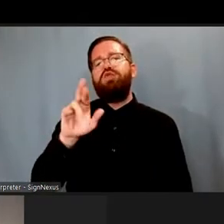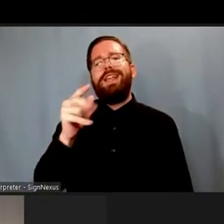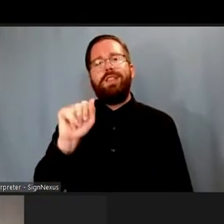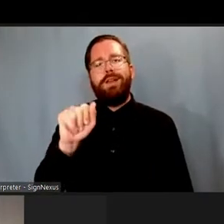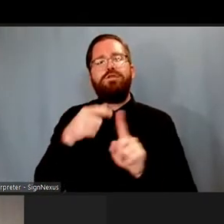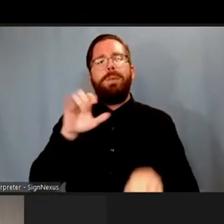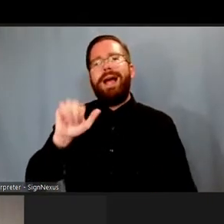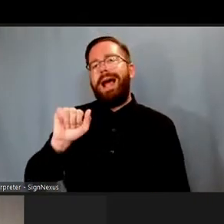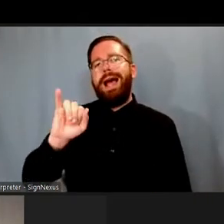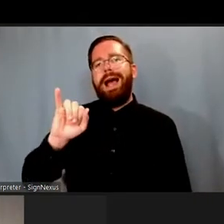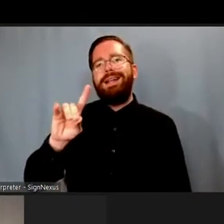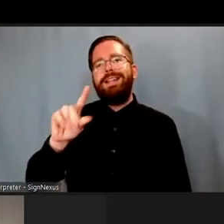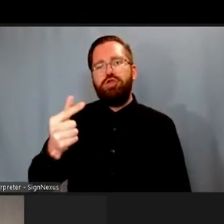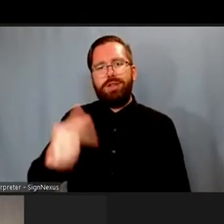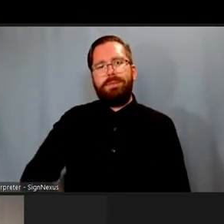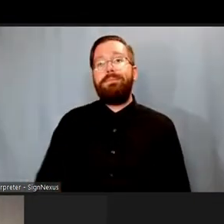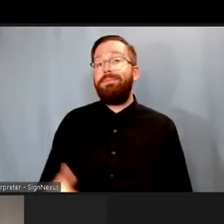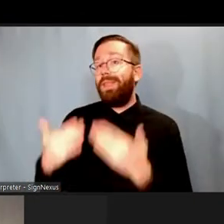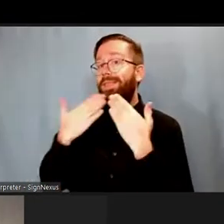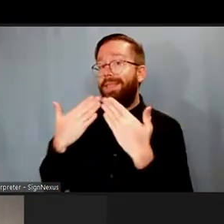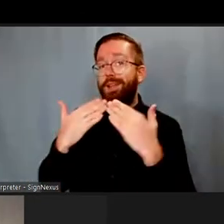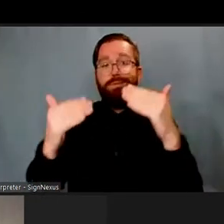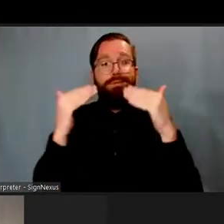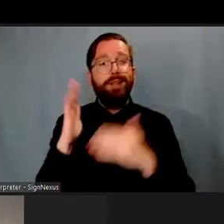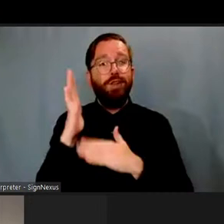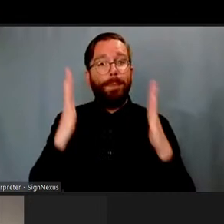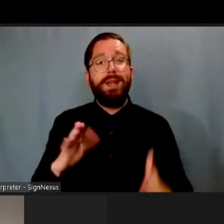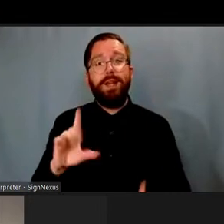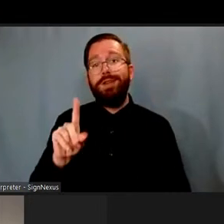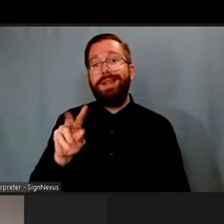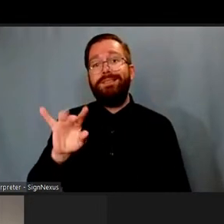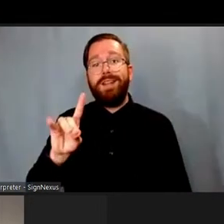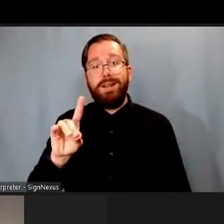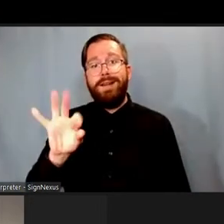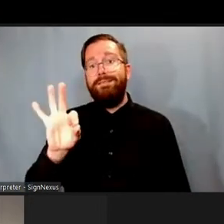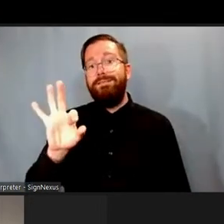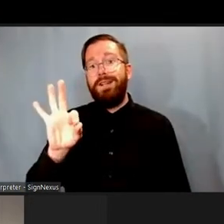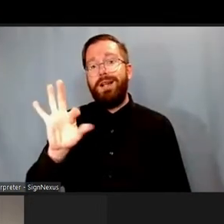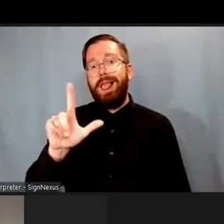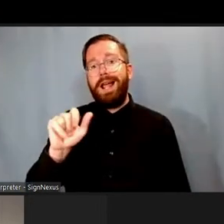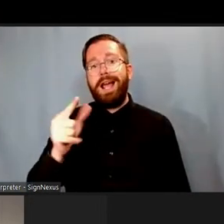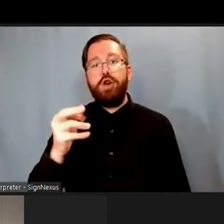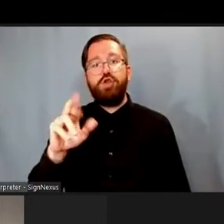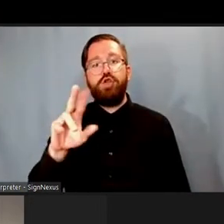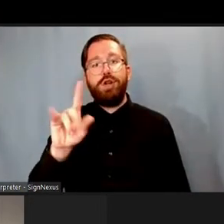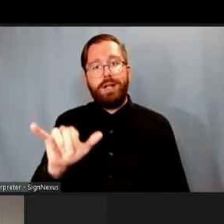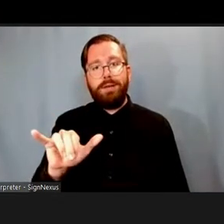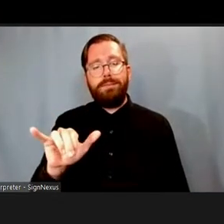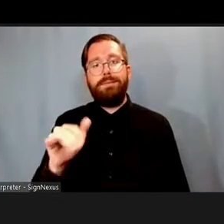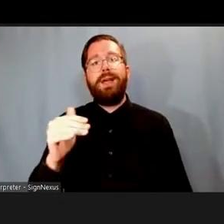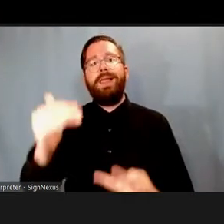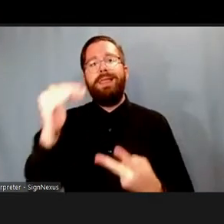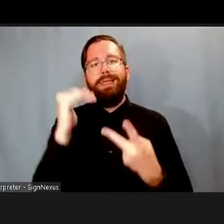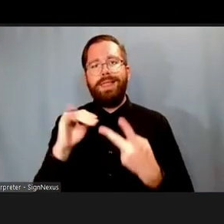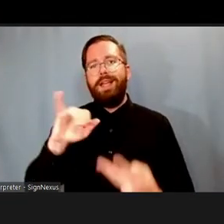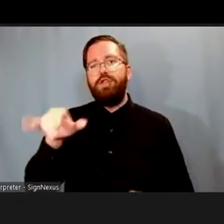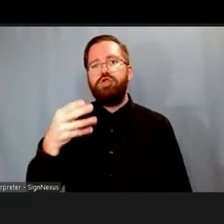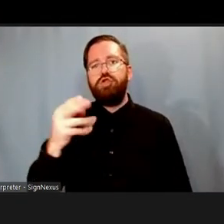you our next speaker is david flaherty followed by john doe